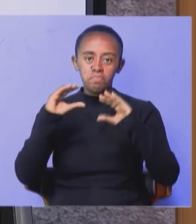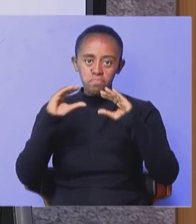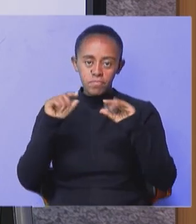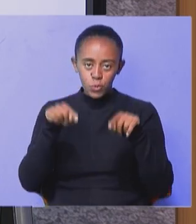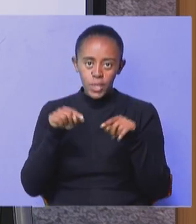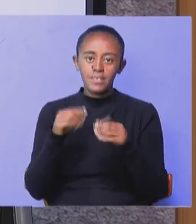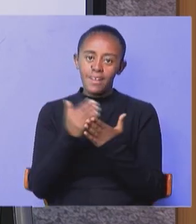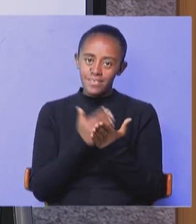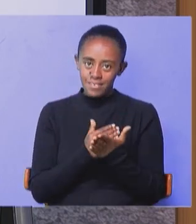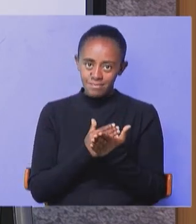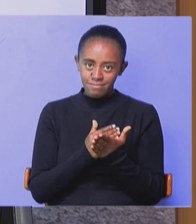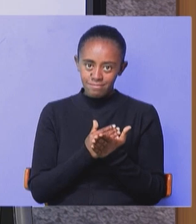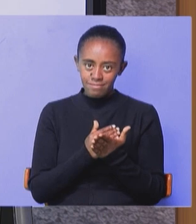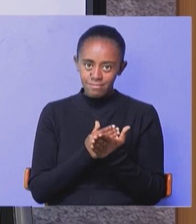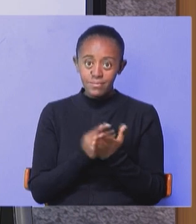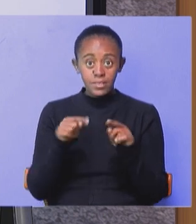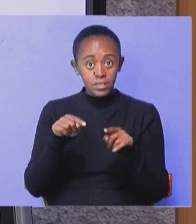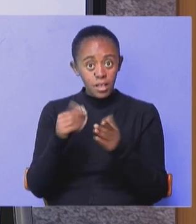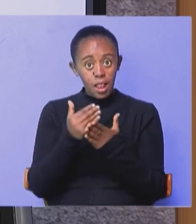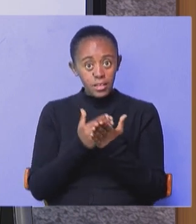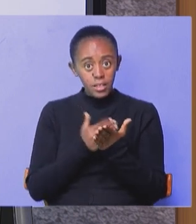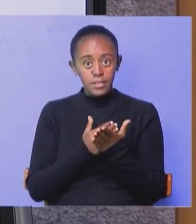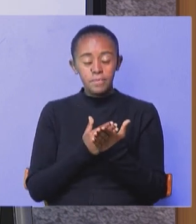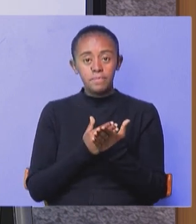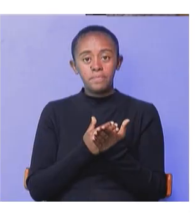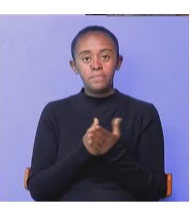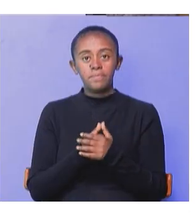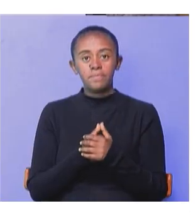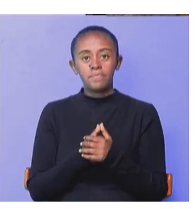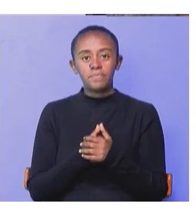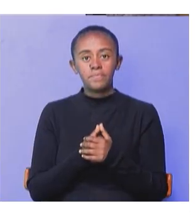today's lesson. Today's lesson is